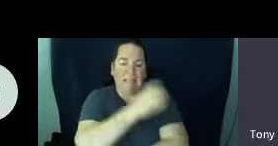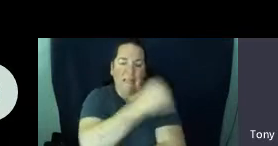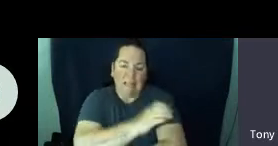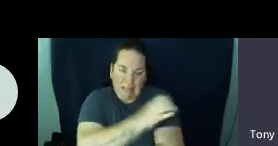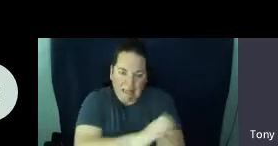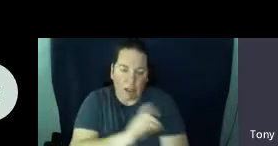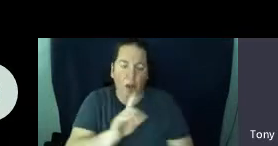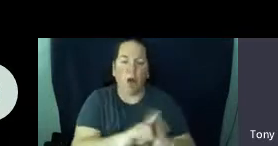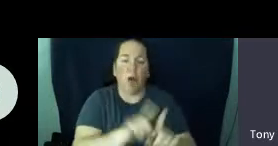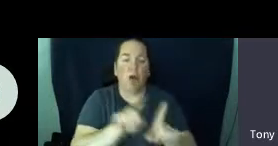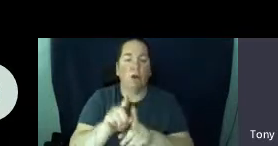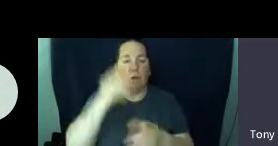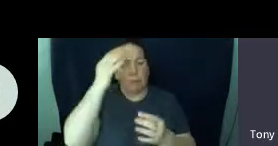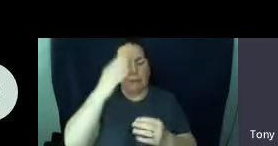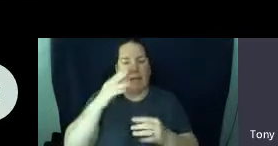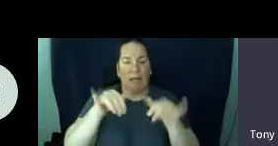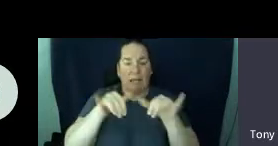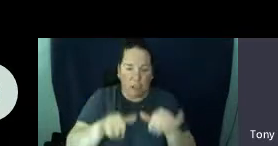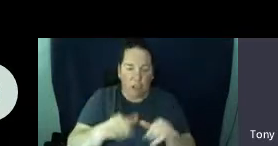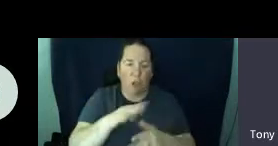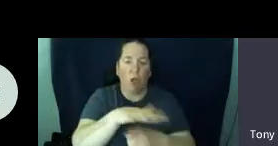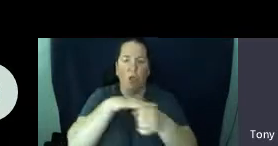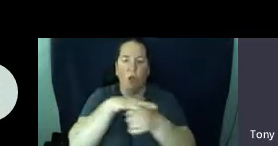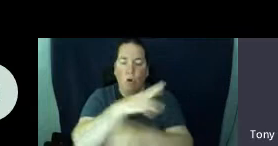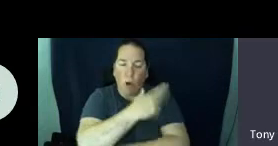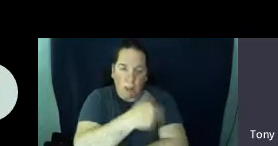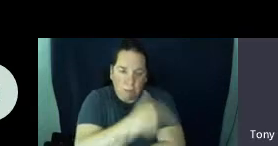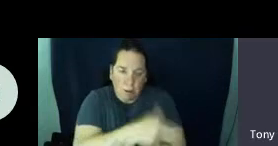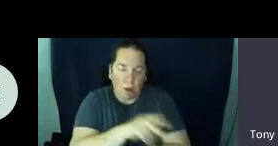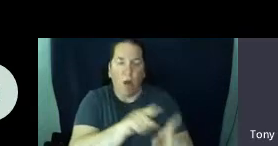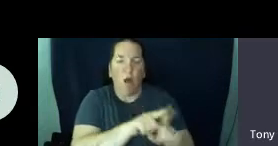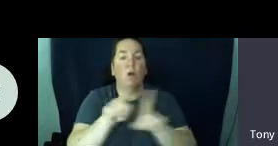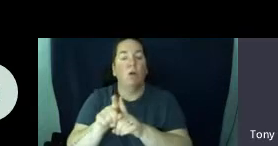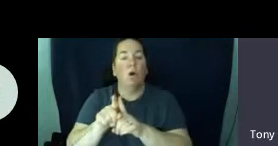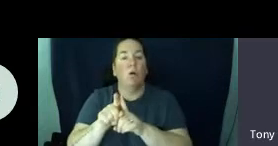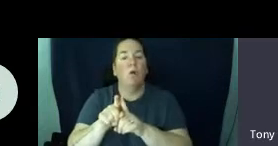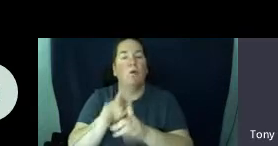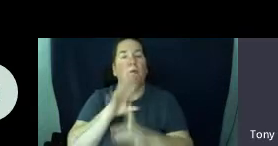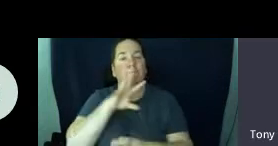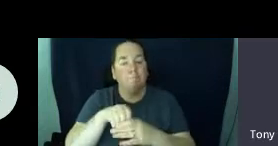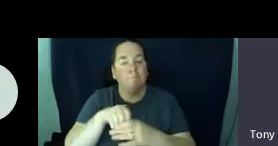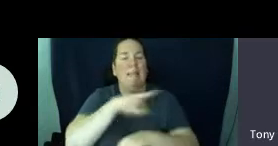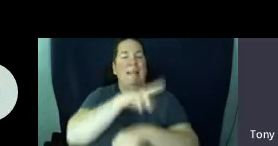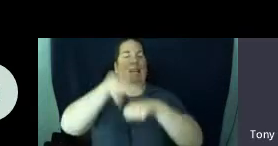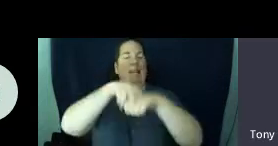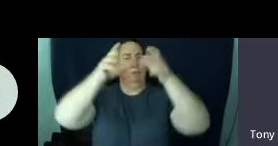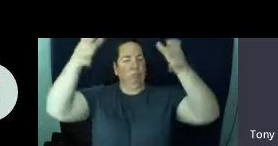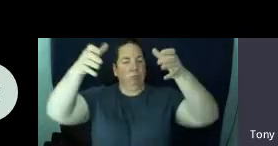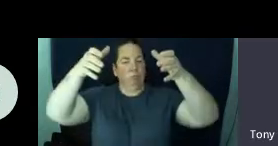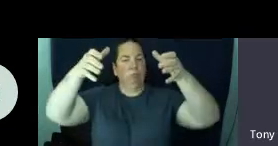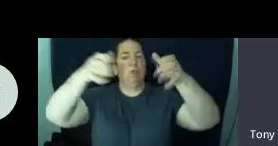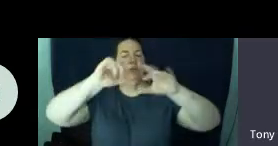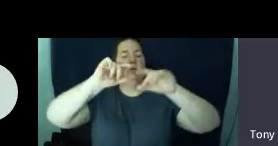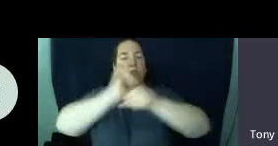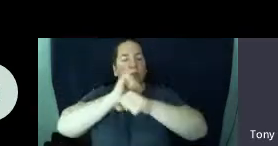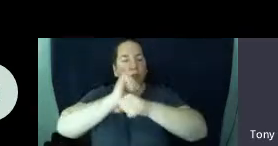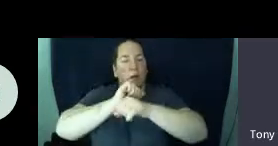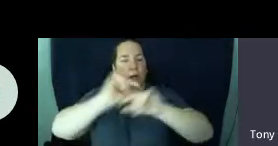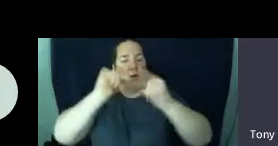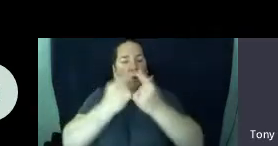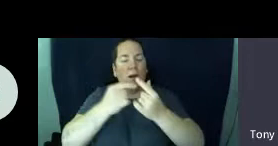also been a data engineer in local hospitals, and I'm part of a greater national working group of data